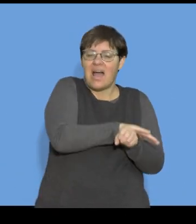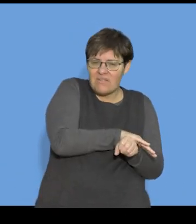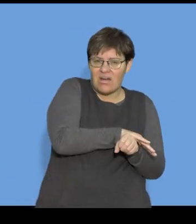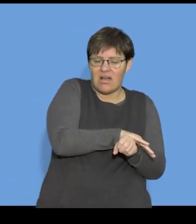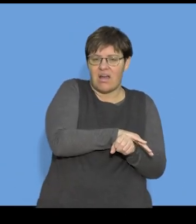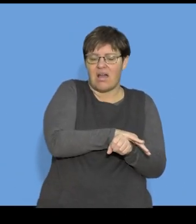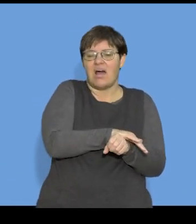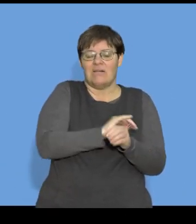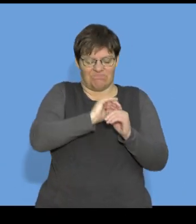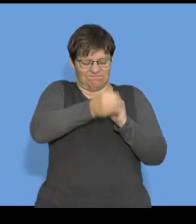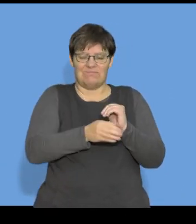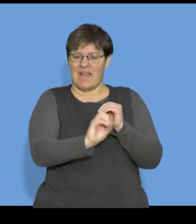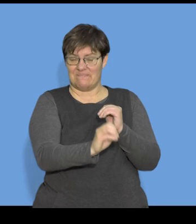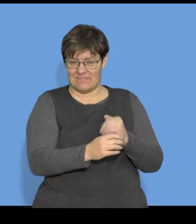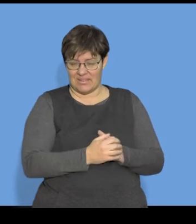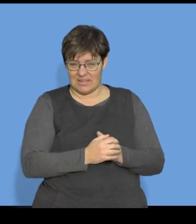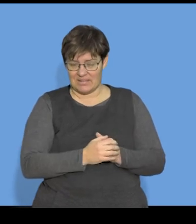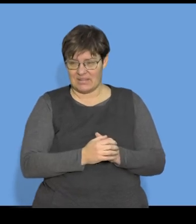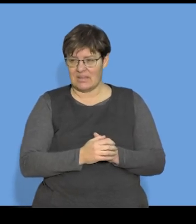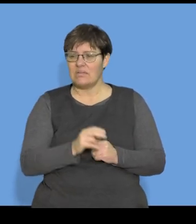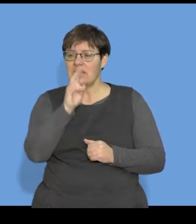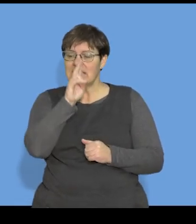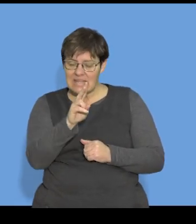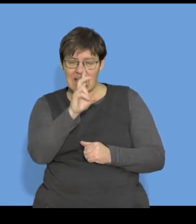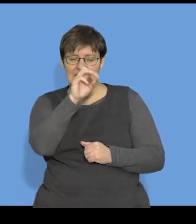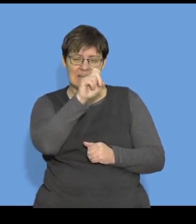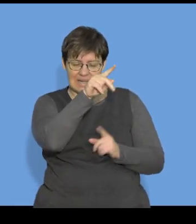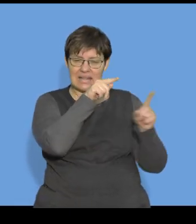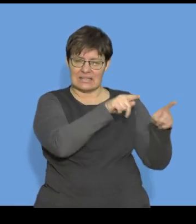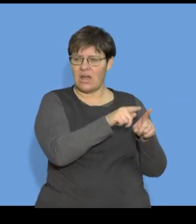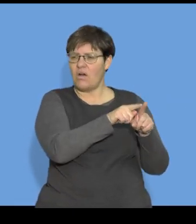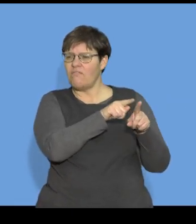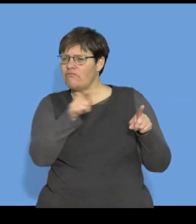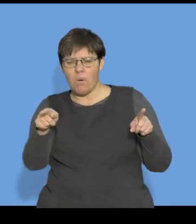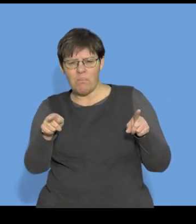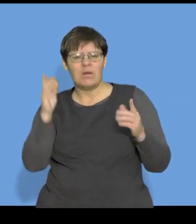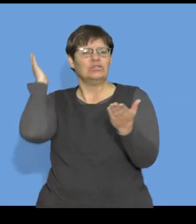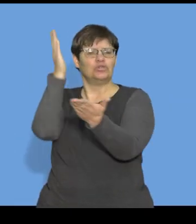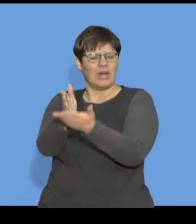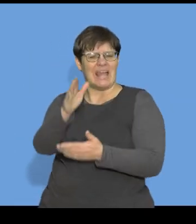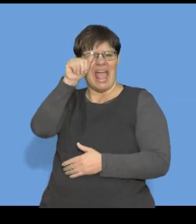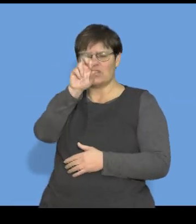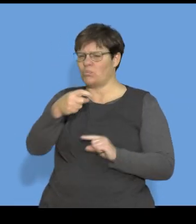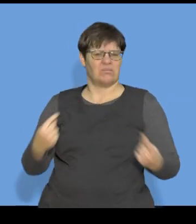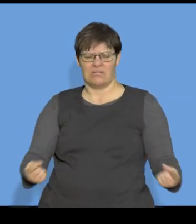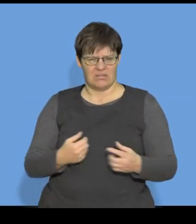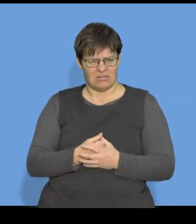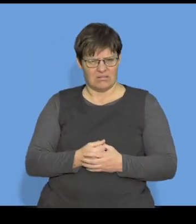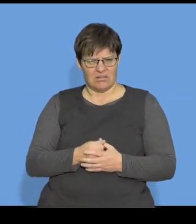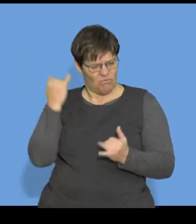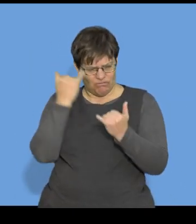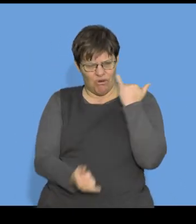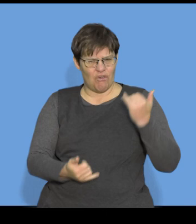that is covered by the myelin sheath. So here we see dendrites again. From the dendrites cannot be straight to the